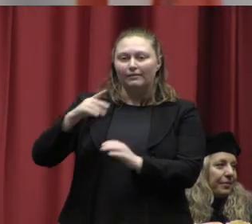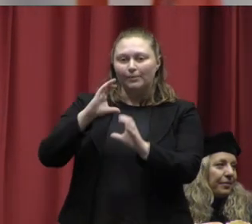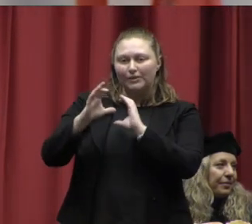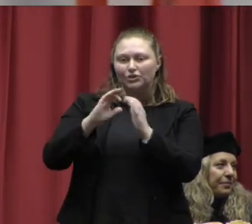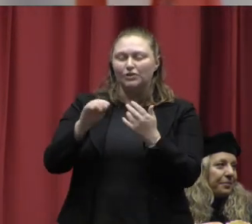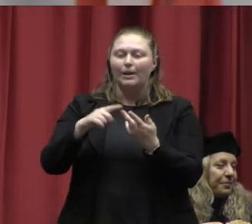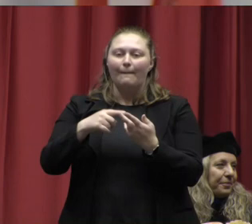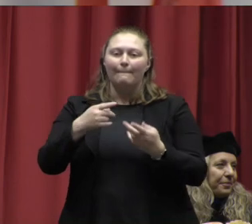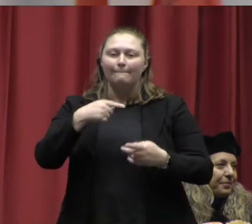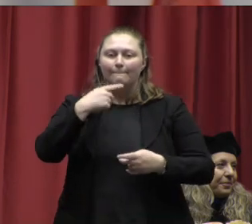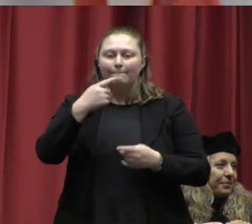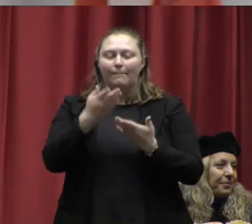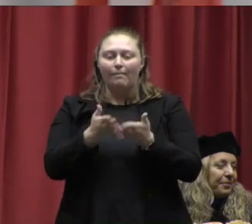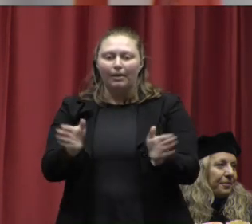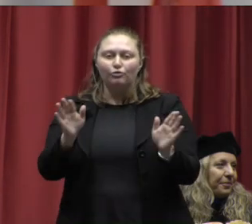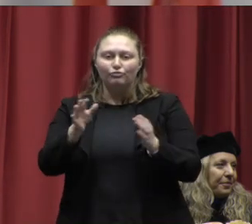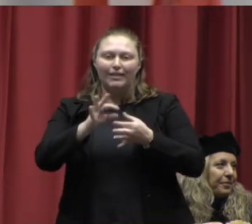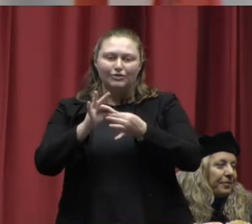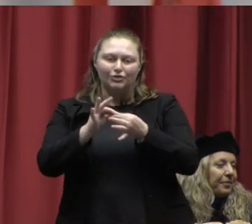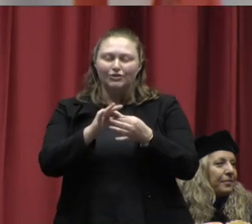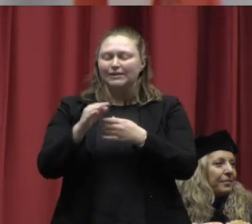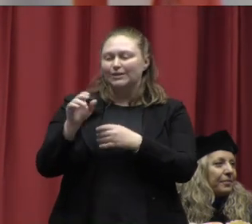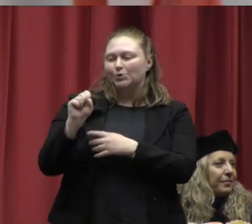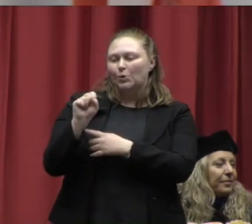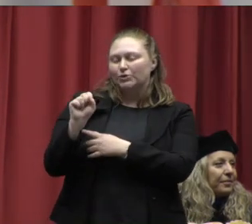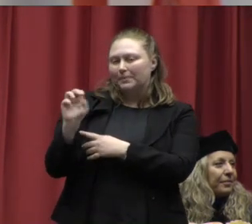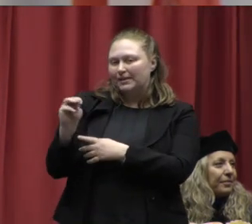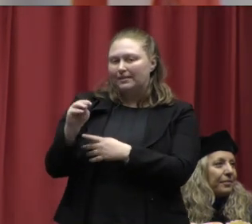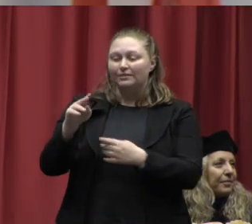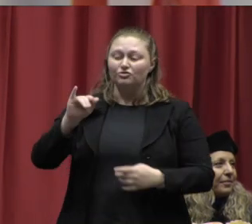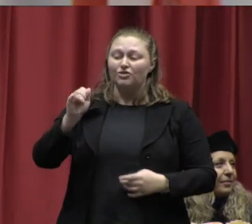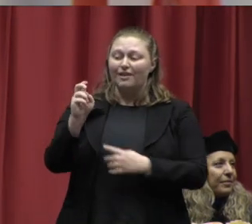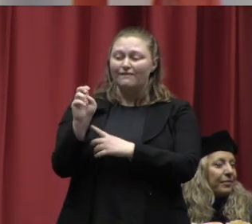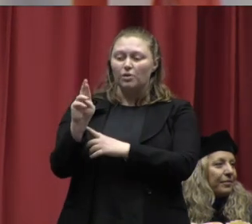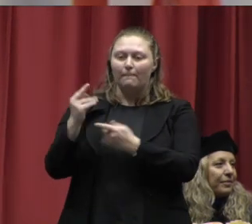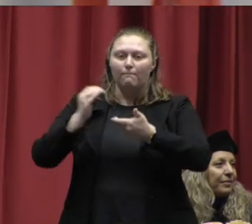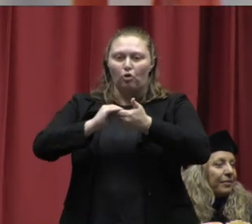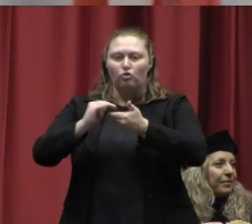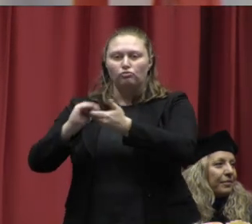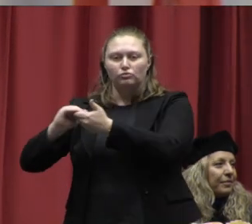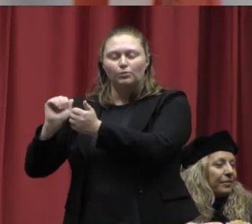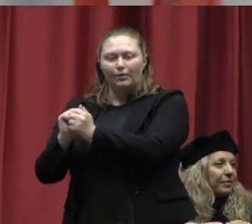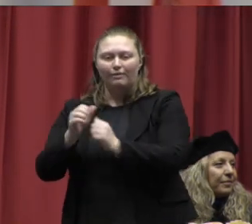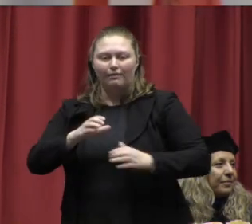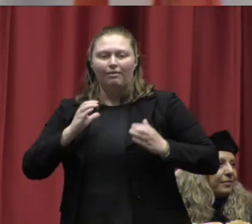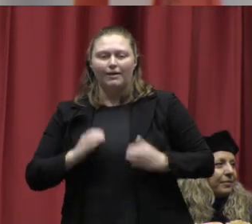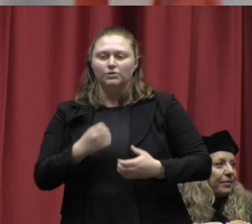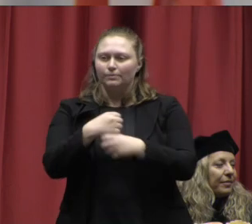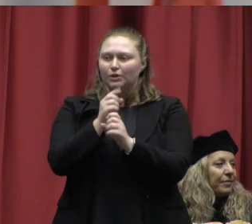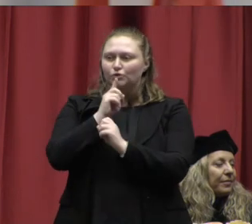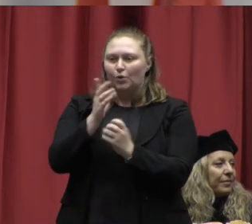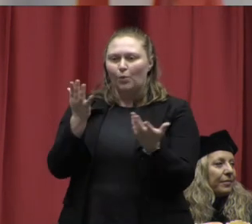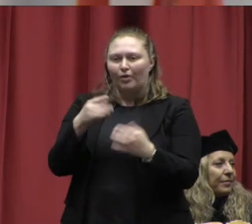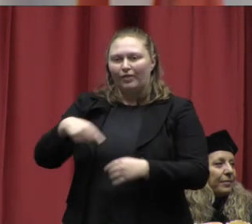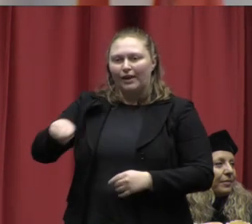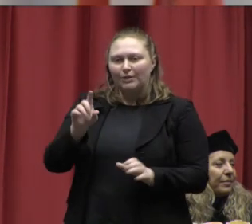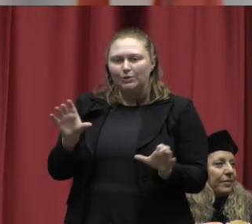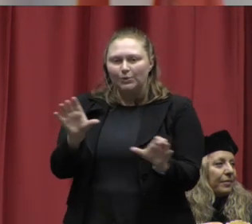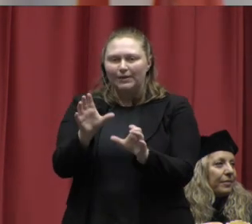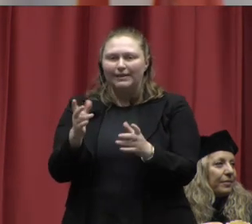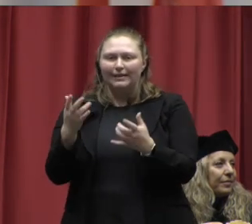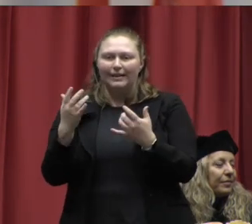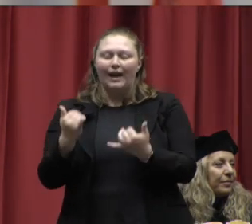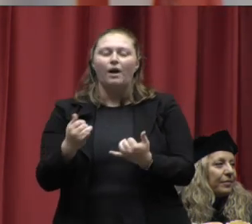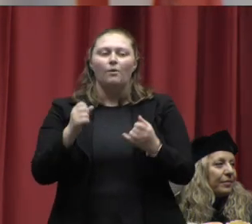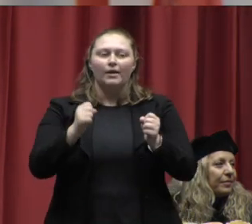public relations, and social media, Jennifer partners with her clients to envision where they need to be, navigates the